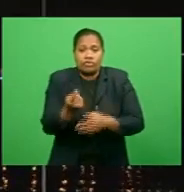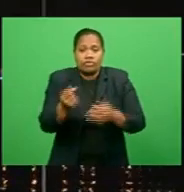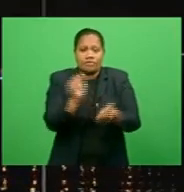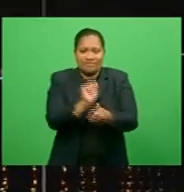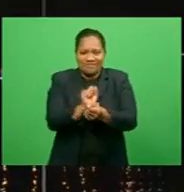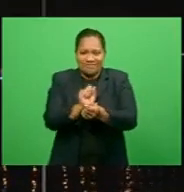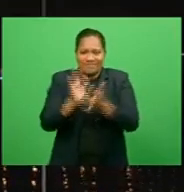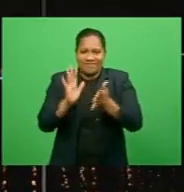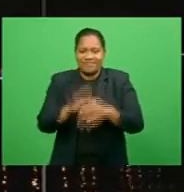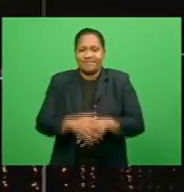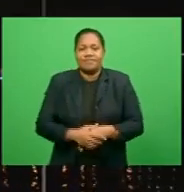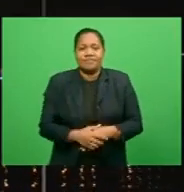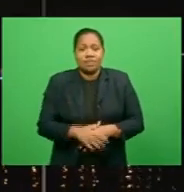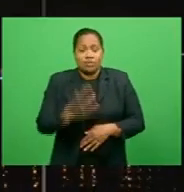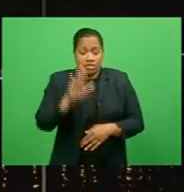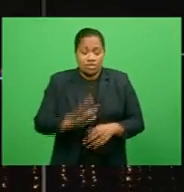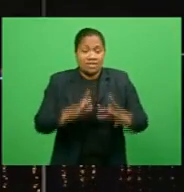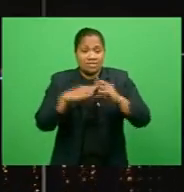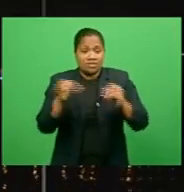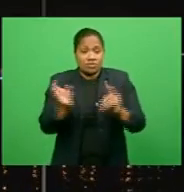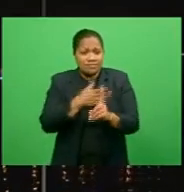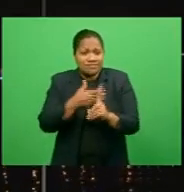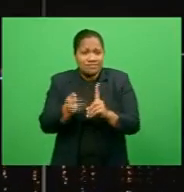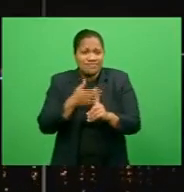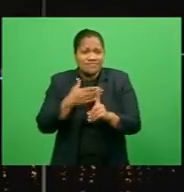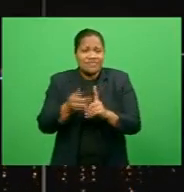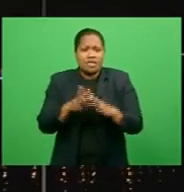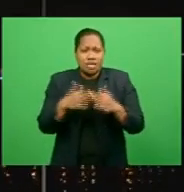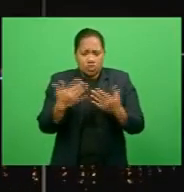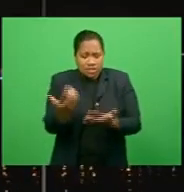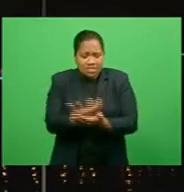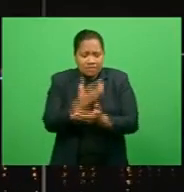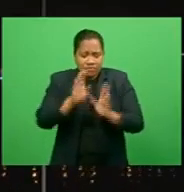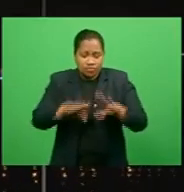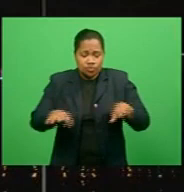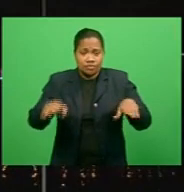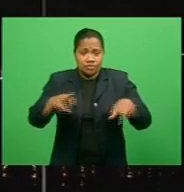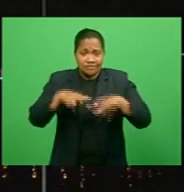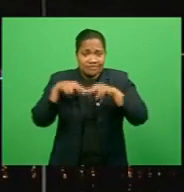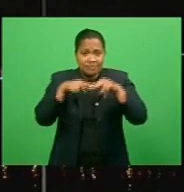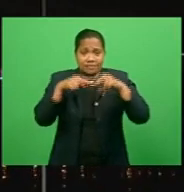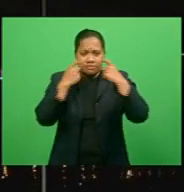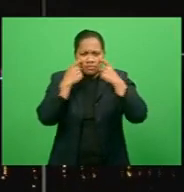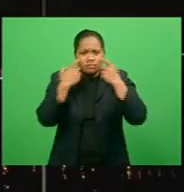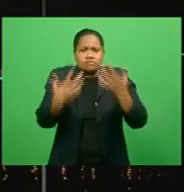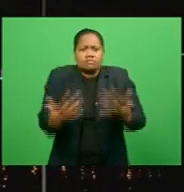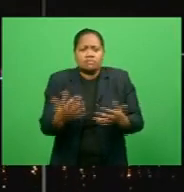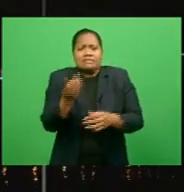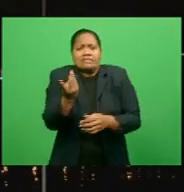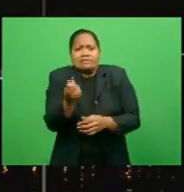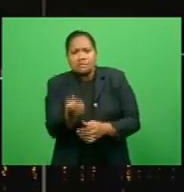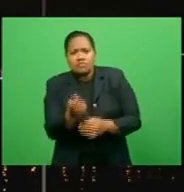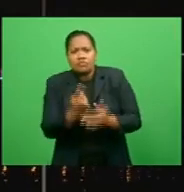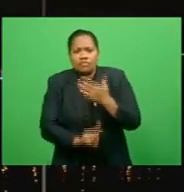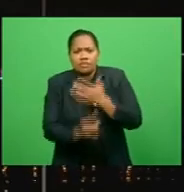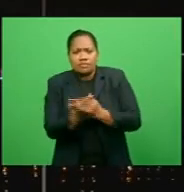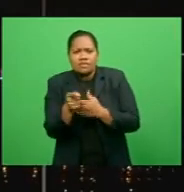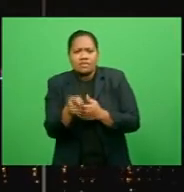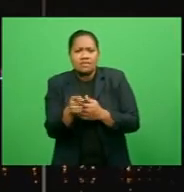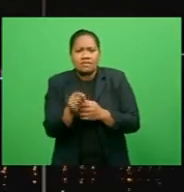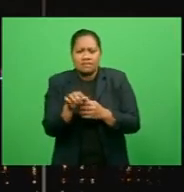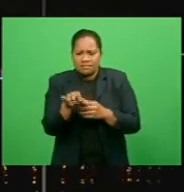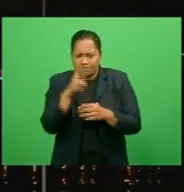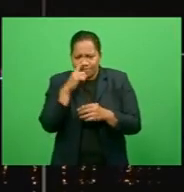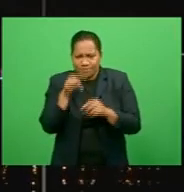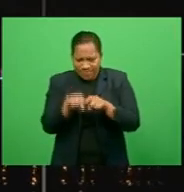With child sexual abuse cases on the rise, Save the Children Fiji has revealed that in some instances, minors themselves are engaging